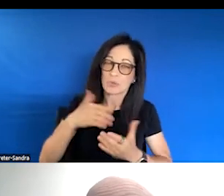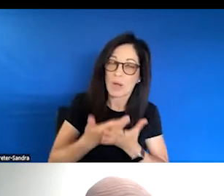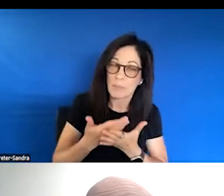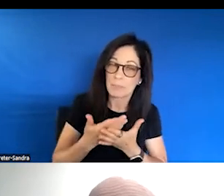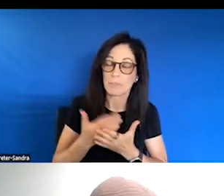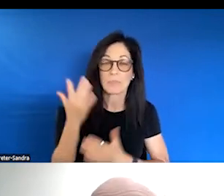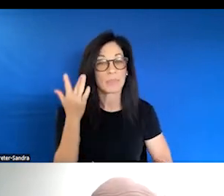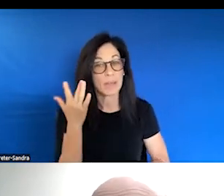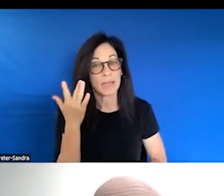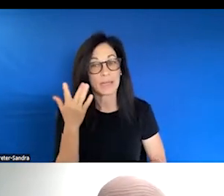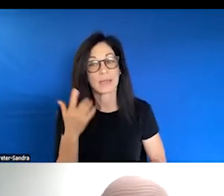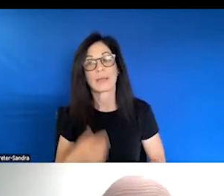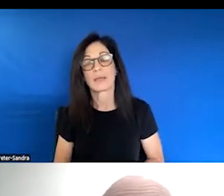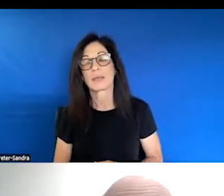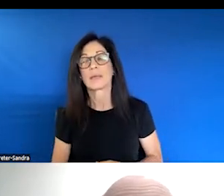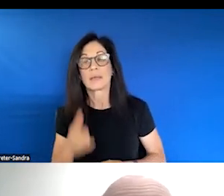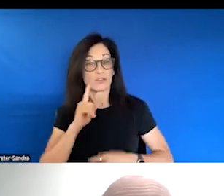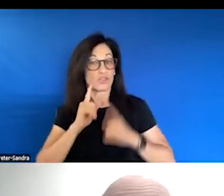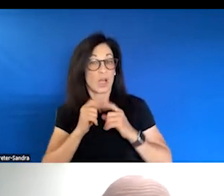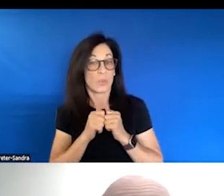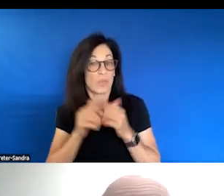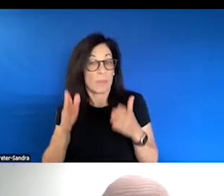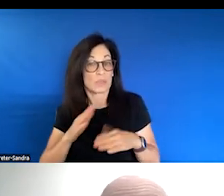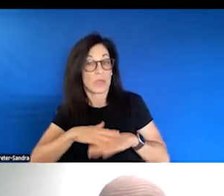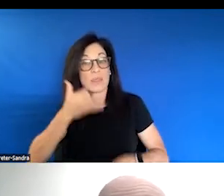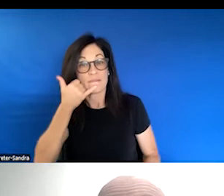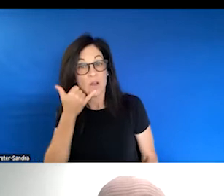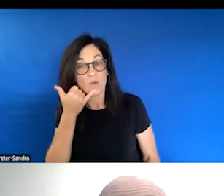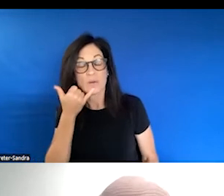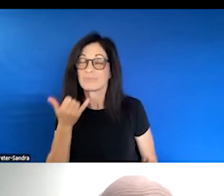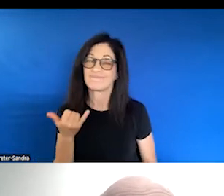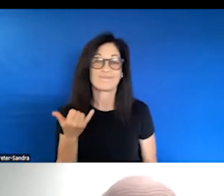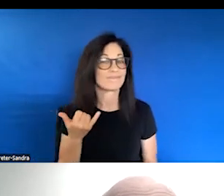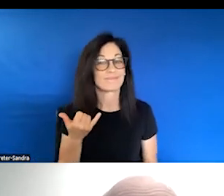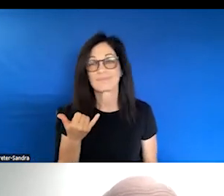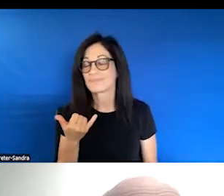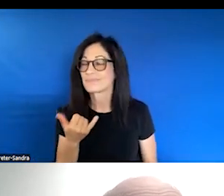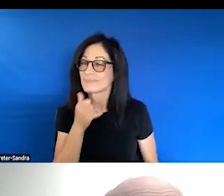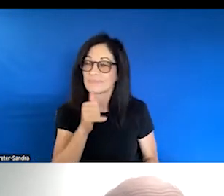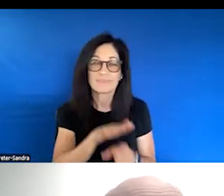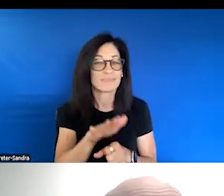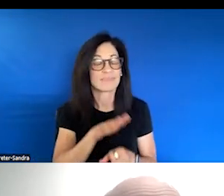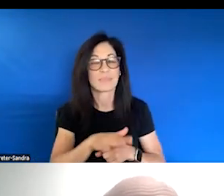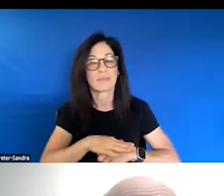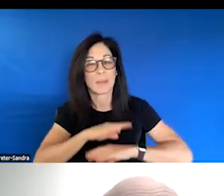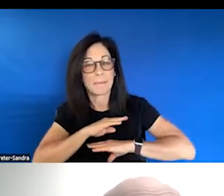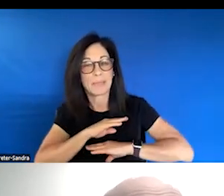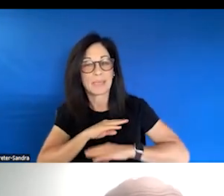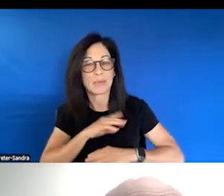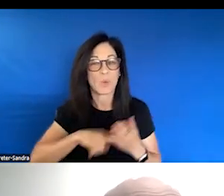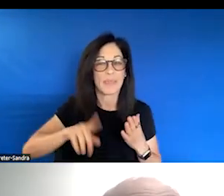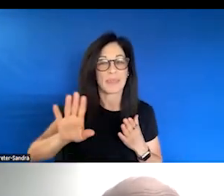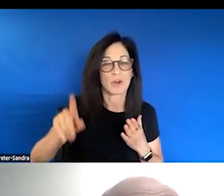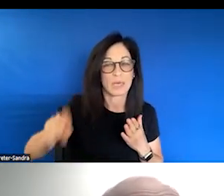because talking to somebody on the phone is not sufficient to meet what their